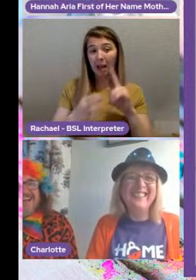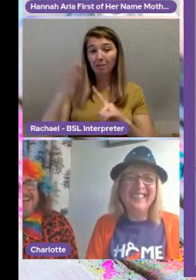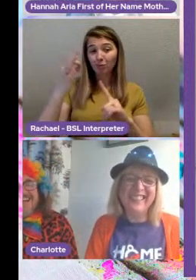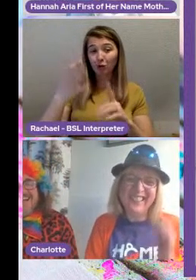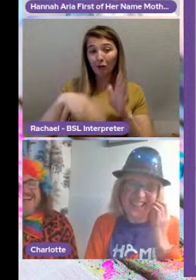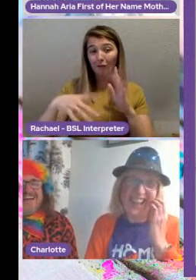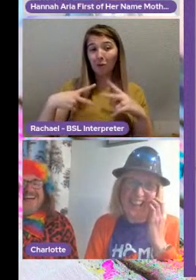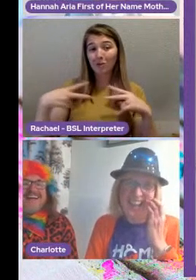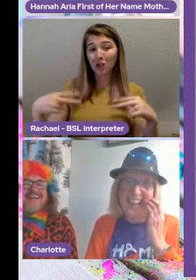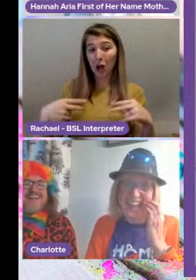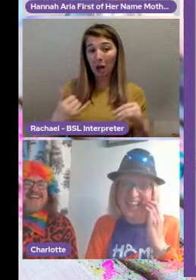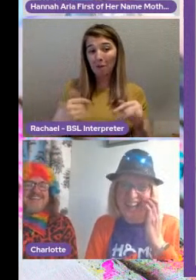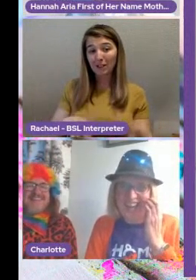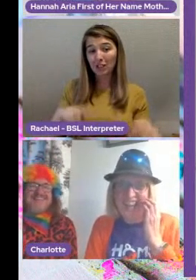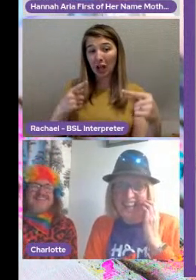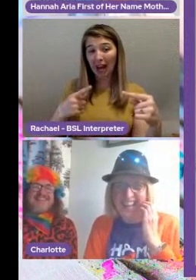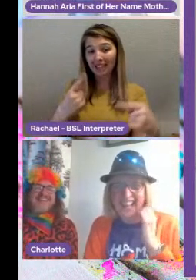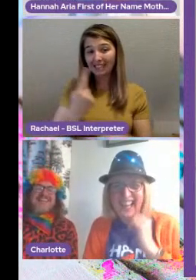is that a challenge?